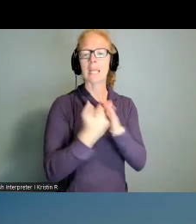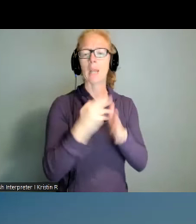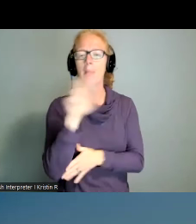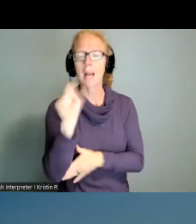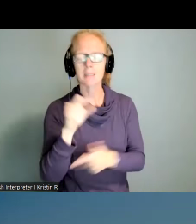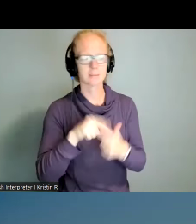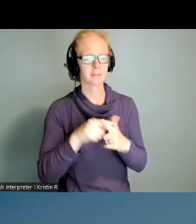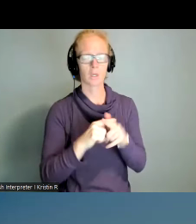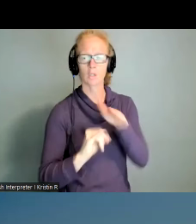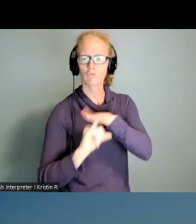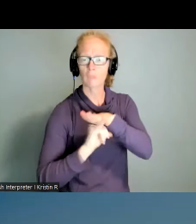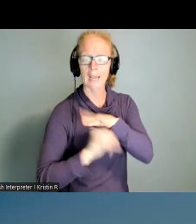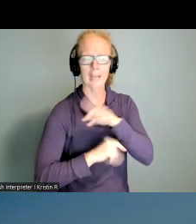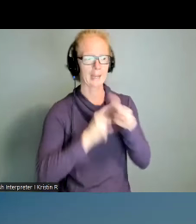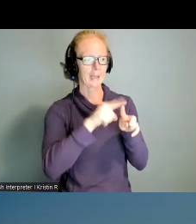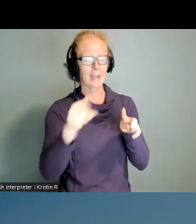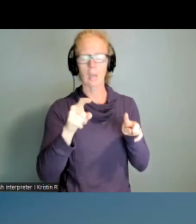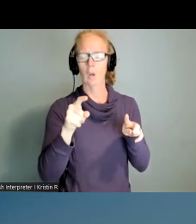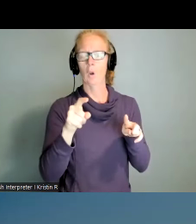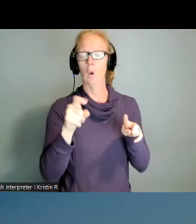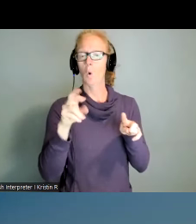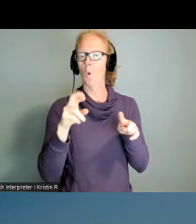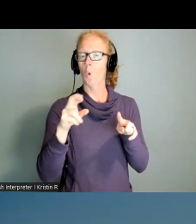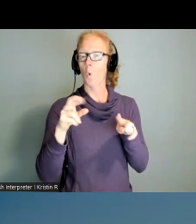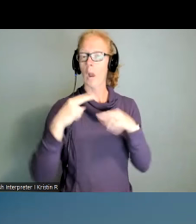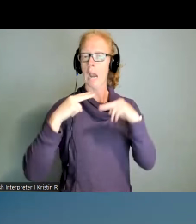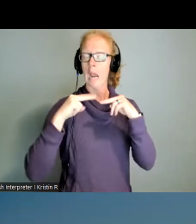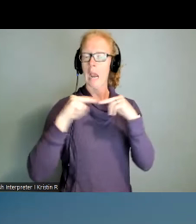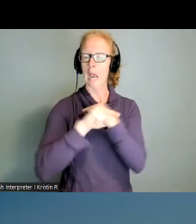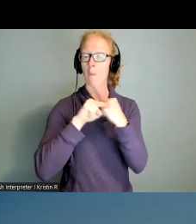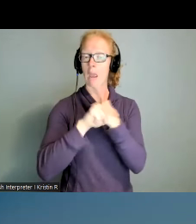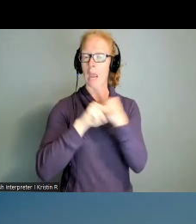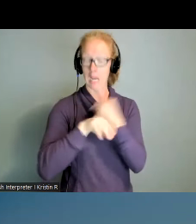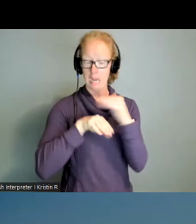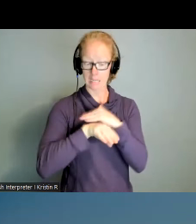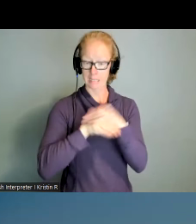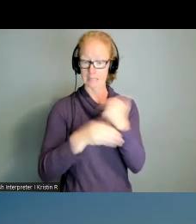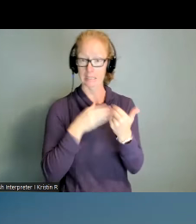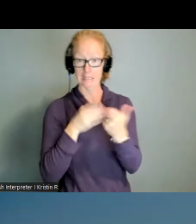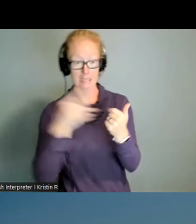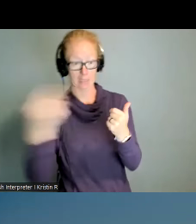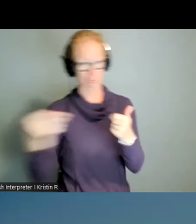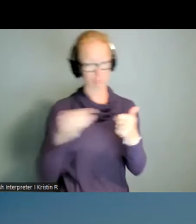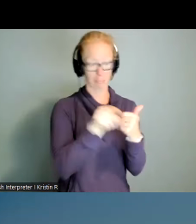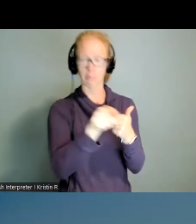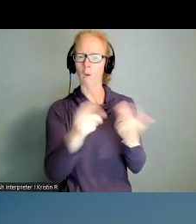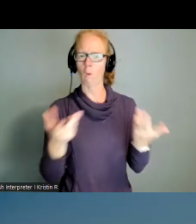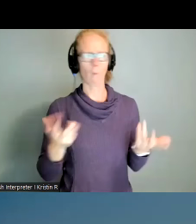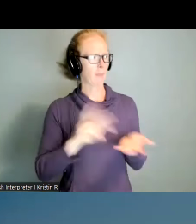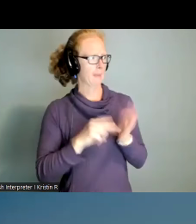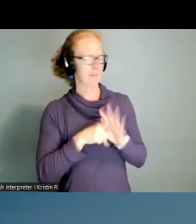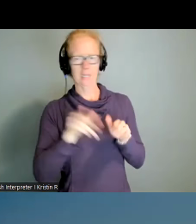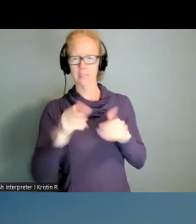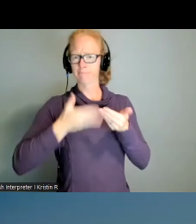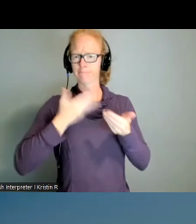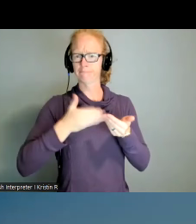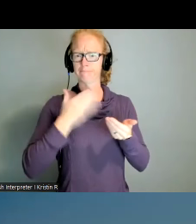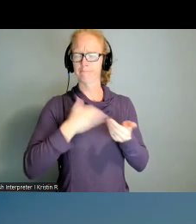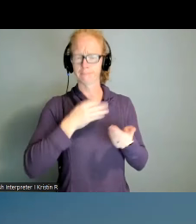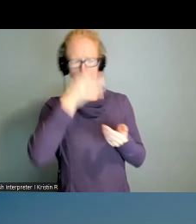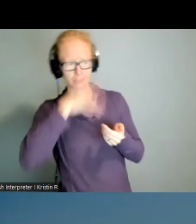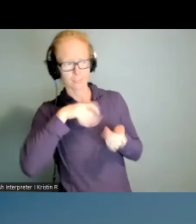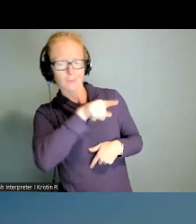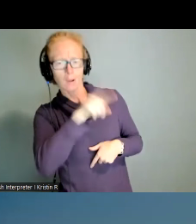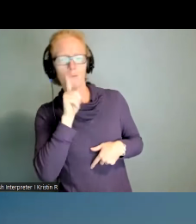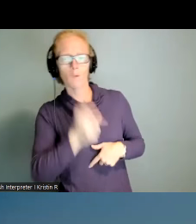generally highway accessible, or along major corridors. So from a transportation access standpoint, they're quite convenient for